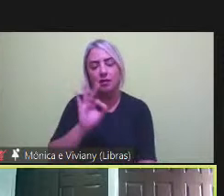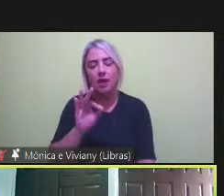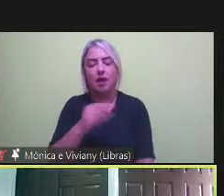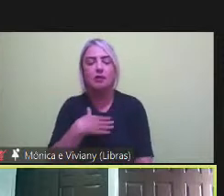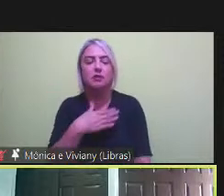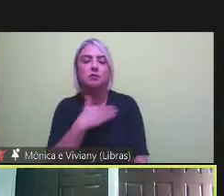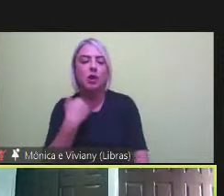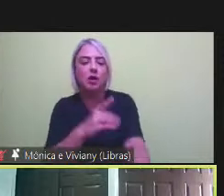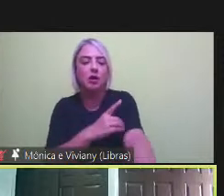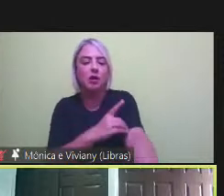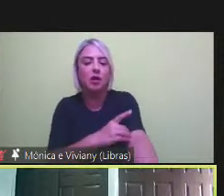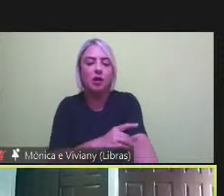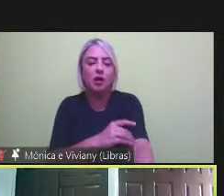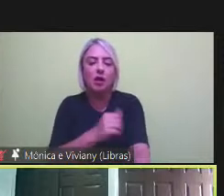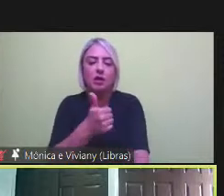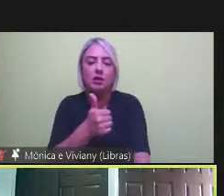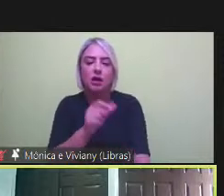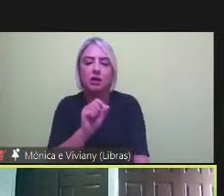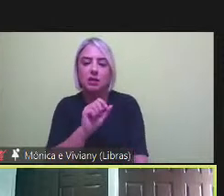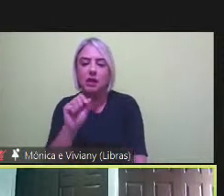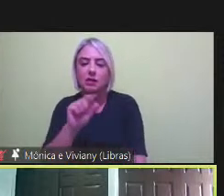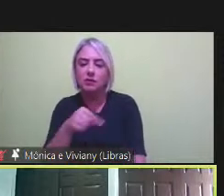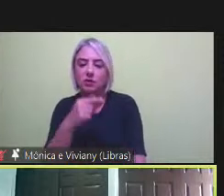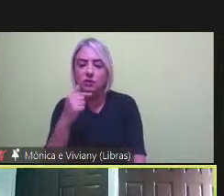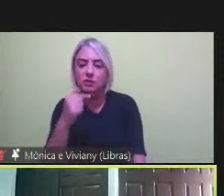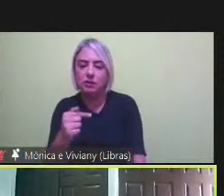110.7 per 100,000.